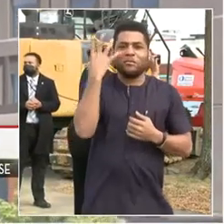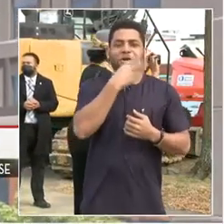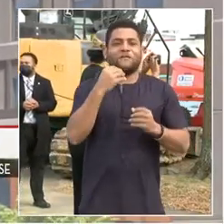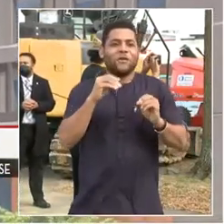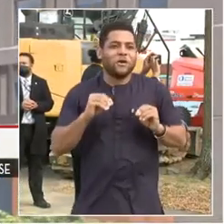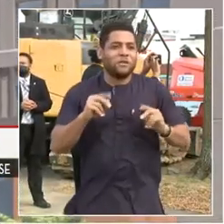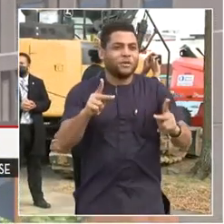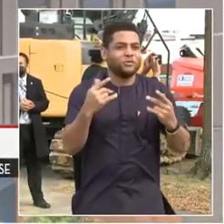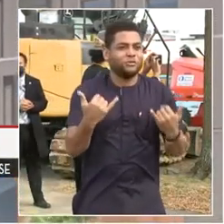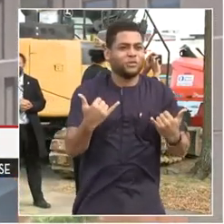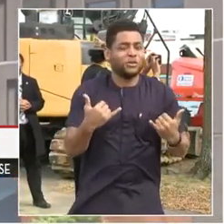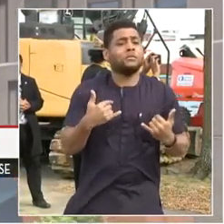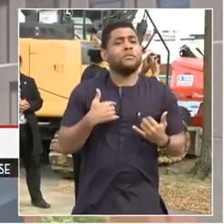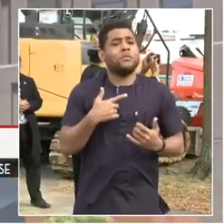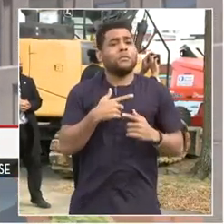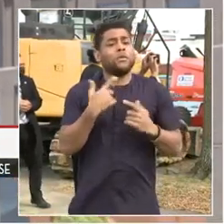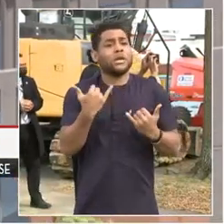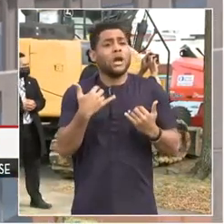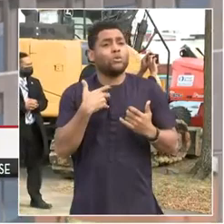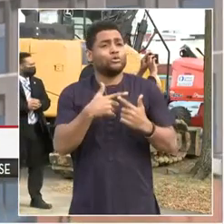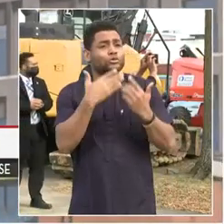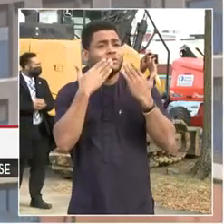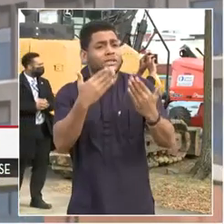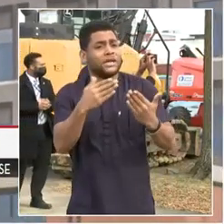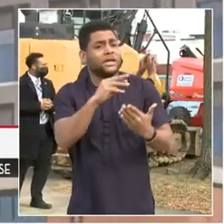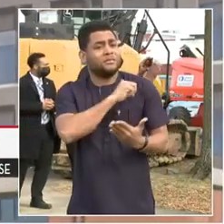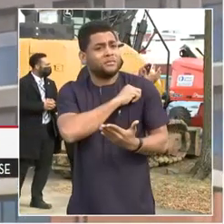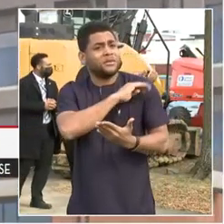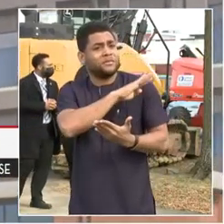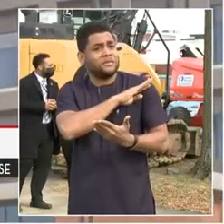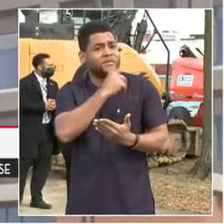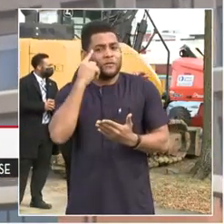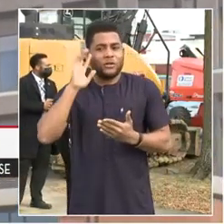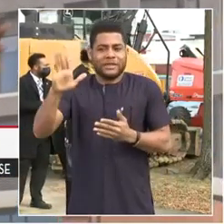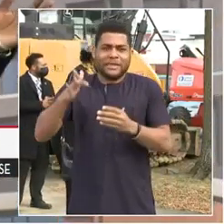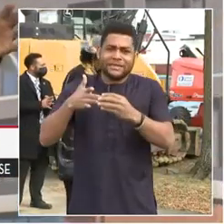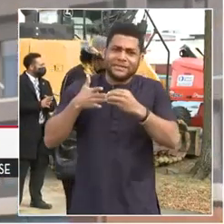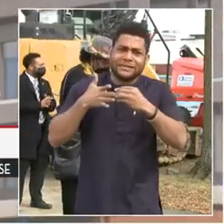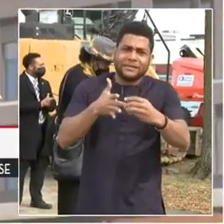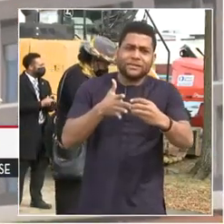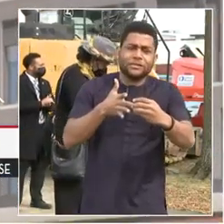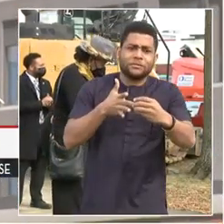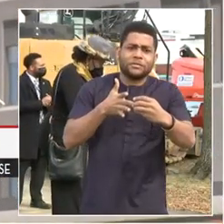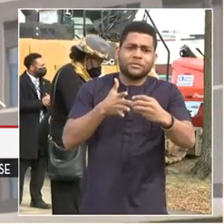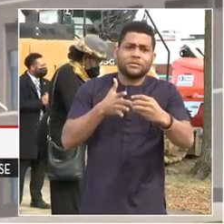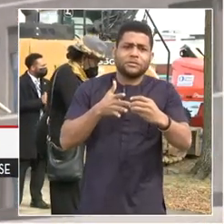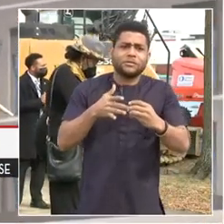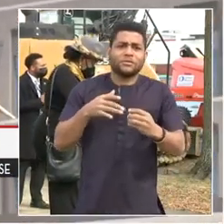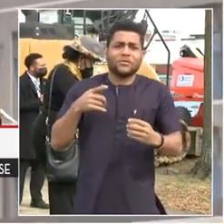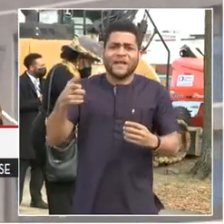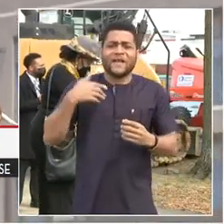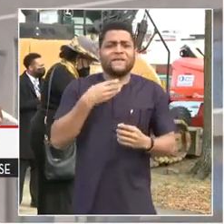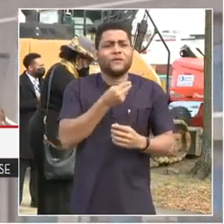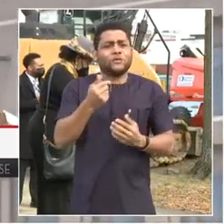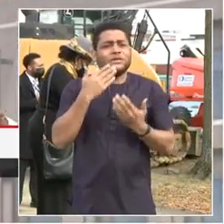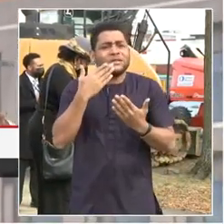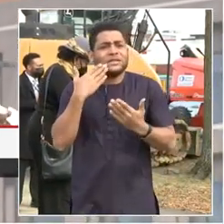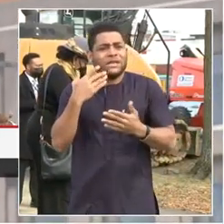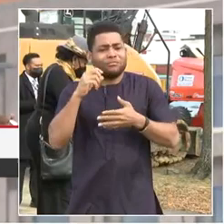I want to thank our Mayor, Muriel Bowser, for leadership. I have a few thank yous. I'm going to go through that real quick.